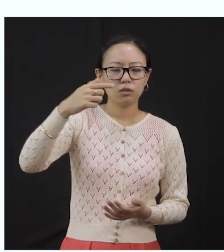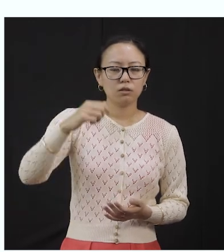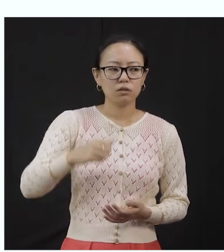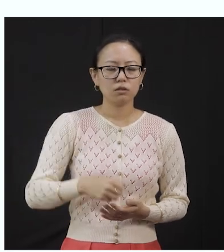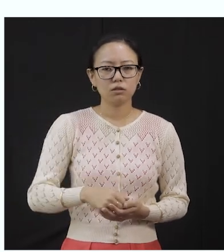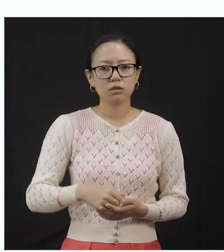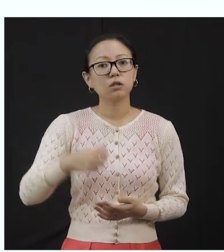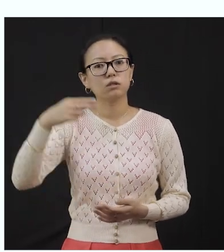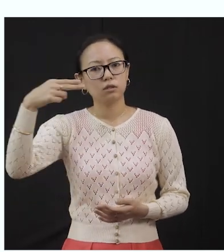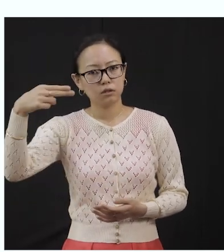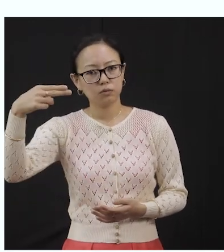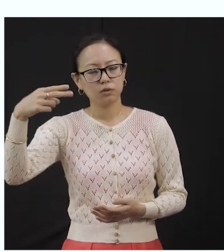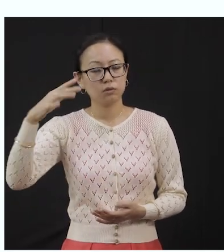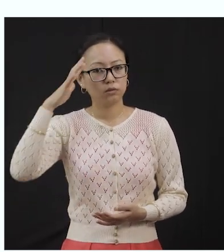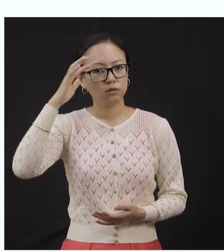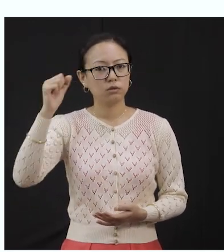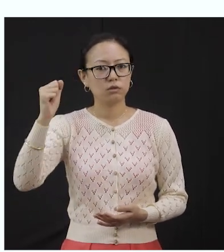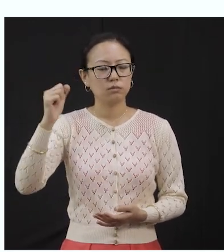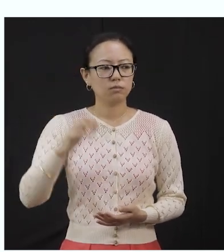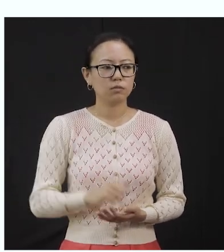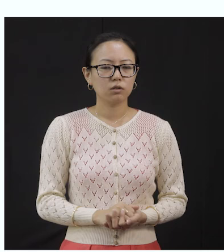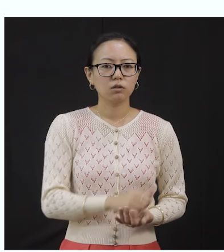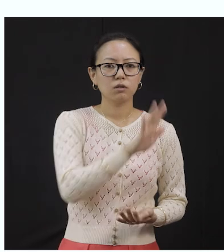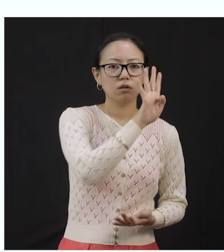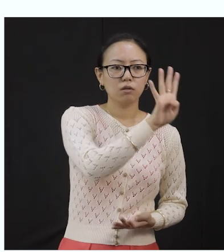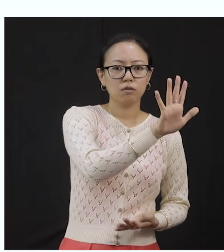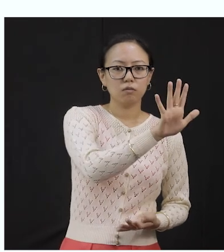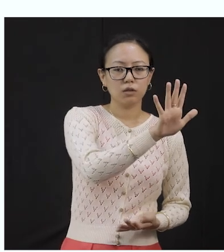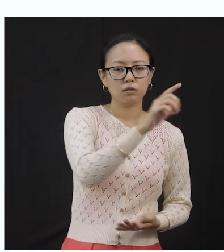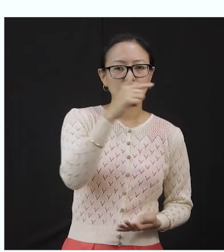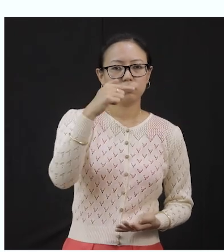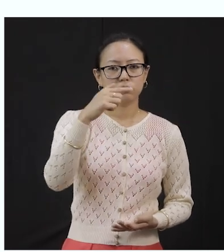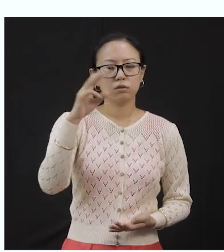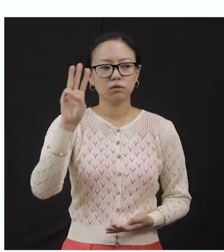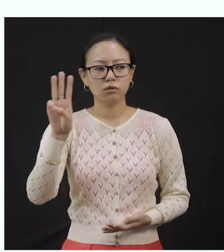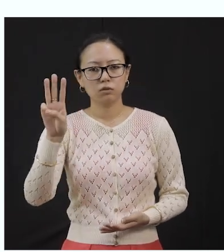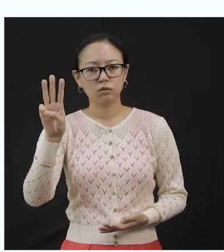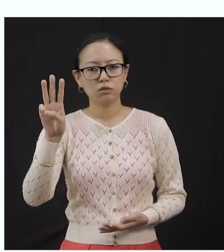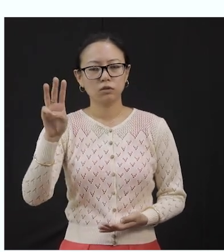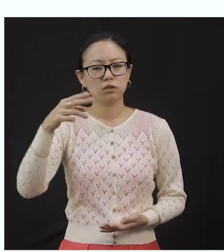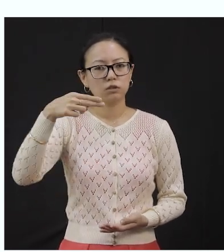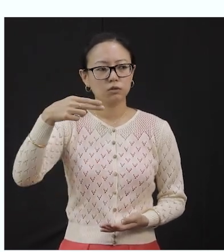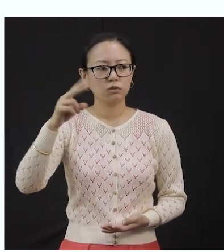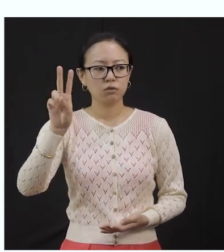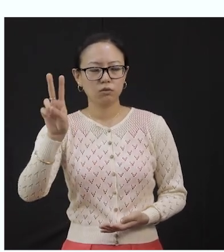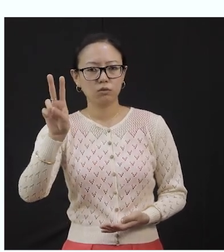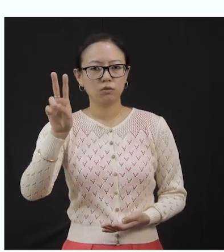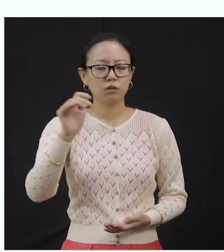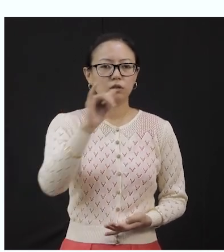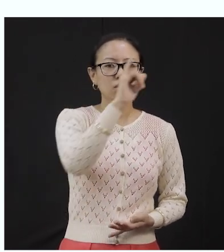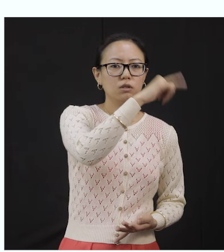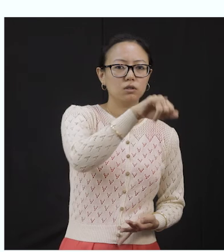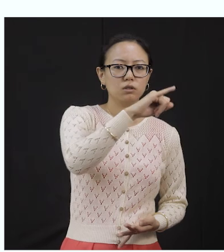to 2. Right. Then 6 minus 6 is equal to